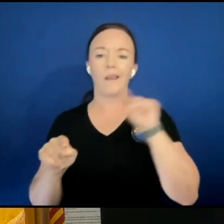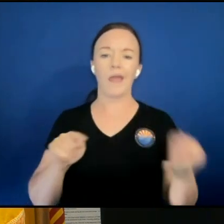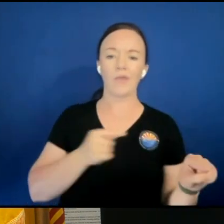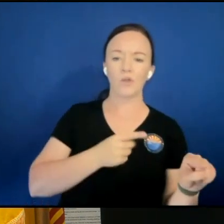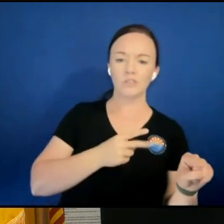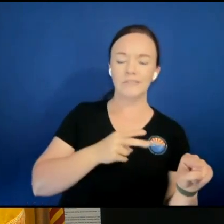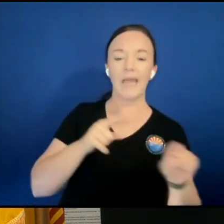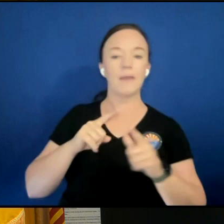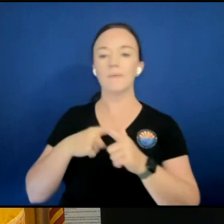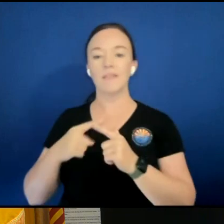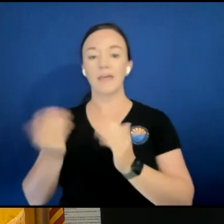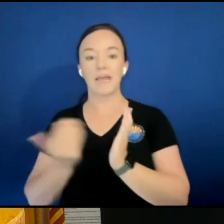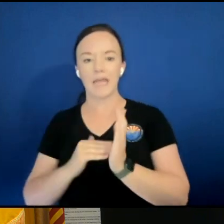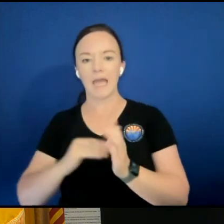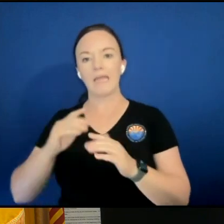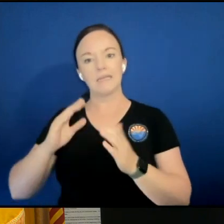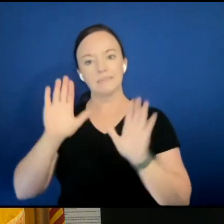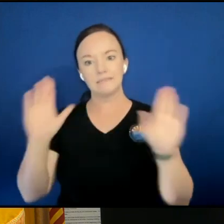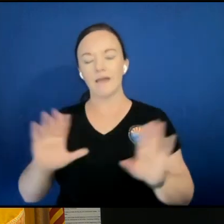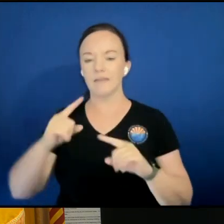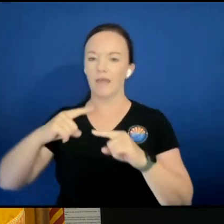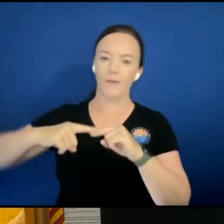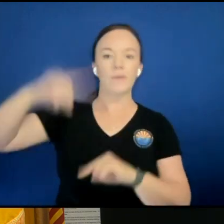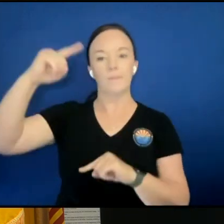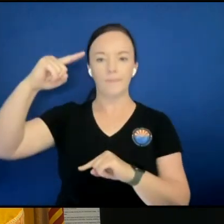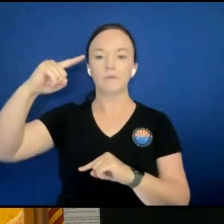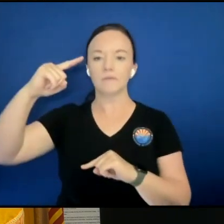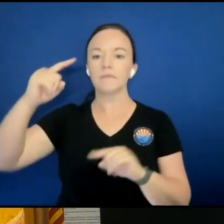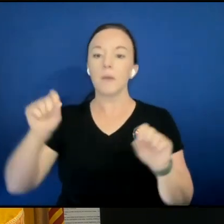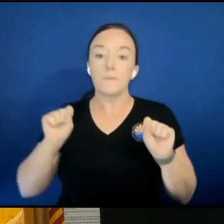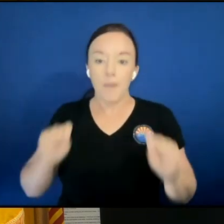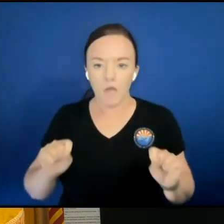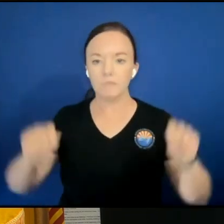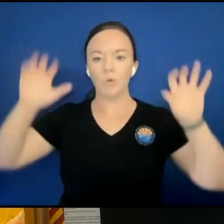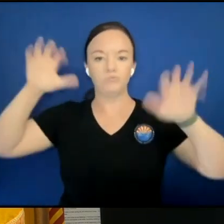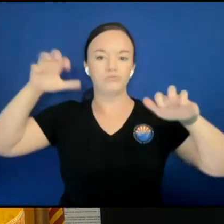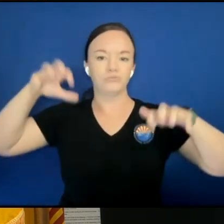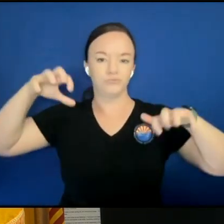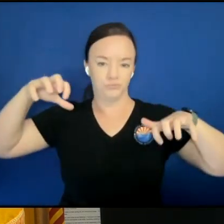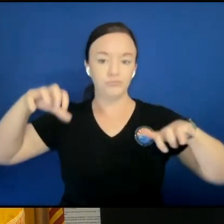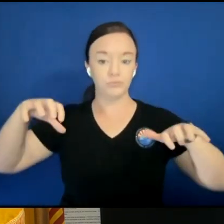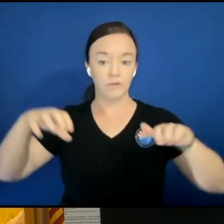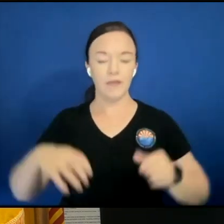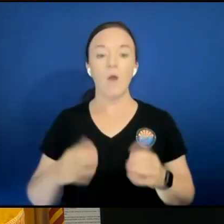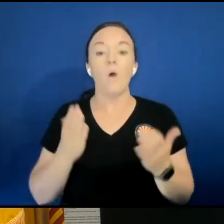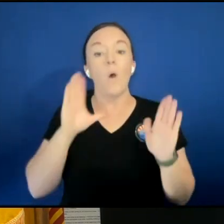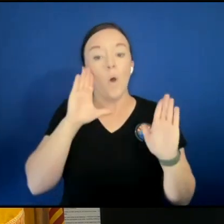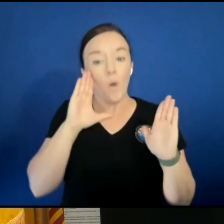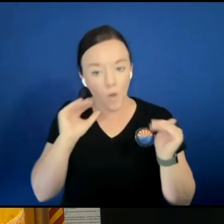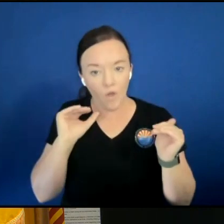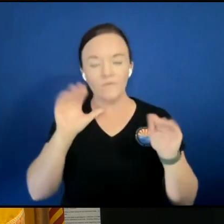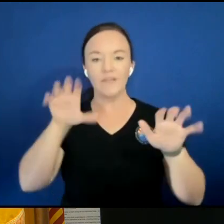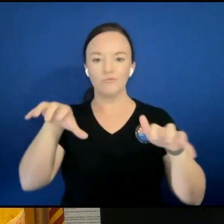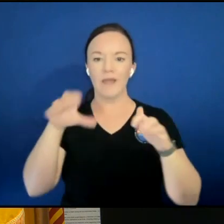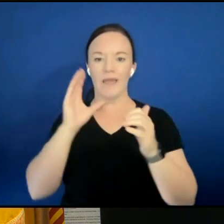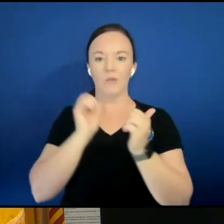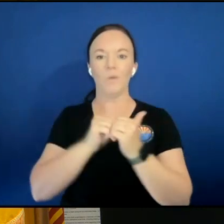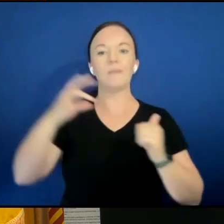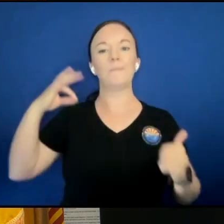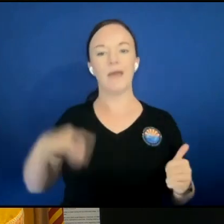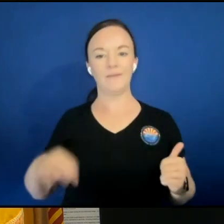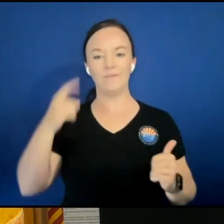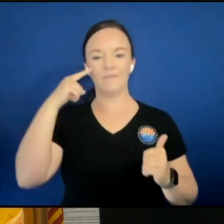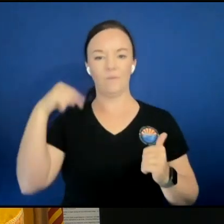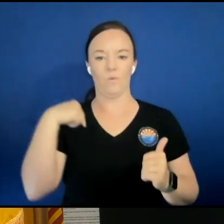Sunday being another big day where we could see some heavy rainfall potential and hopefully some beneficial rain over the fire. But also with